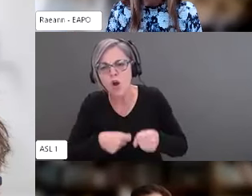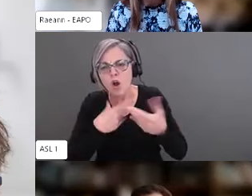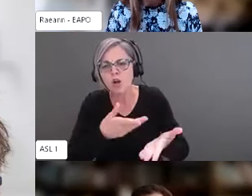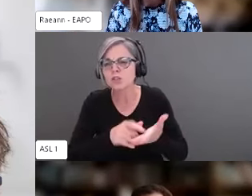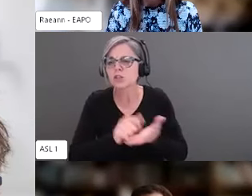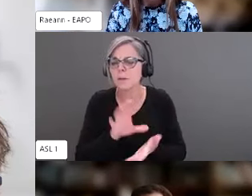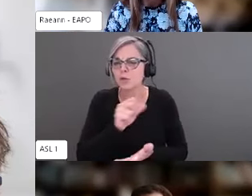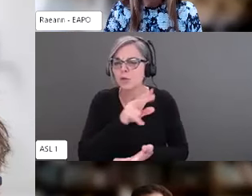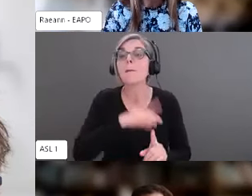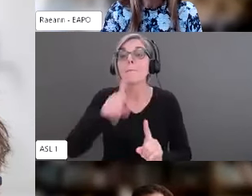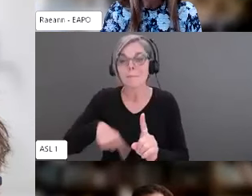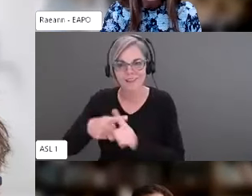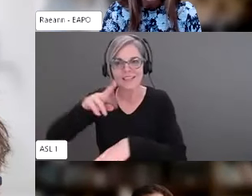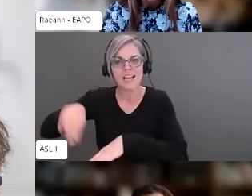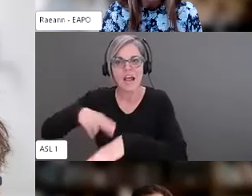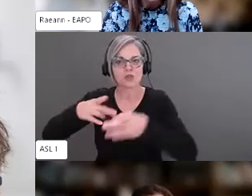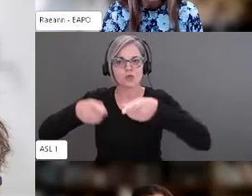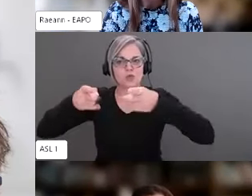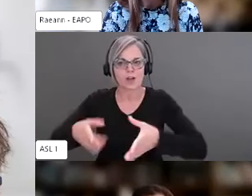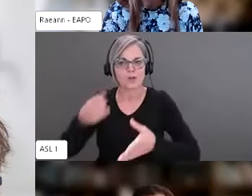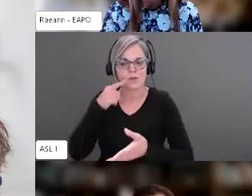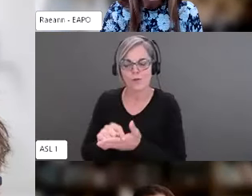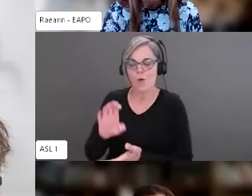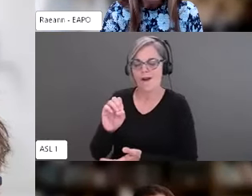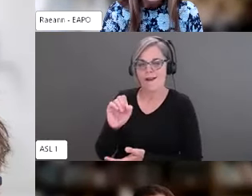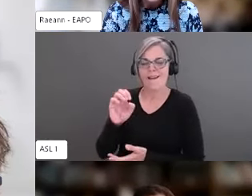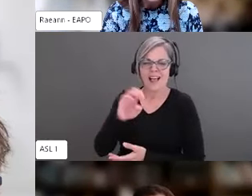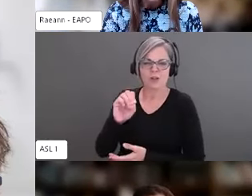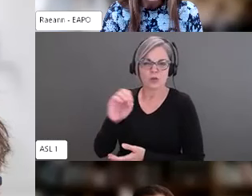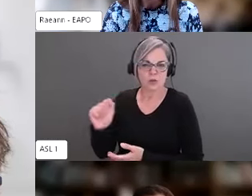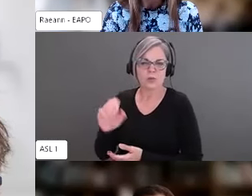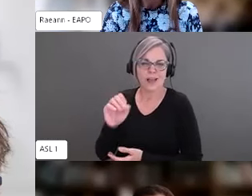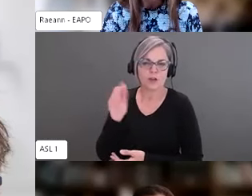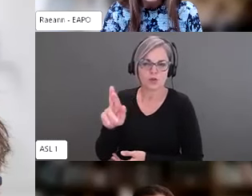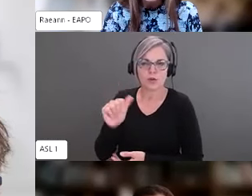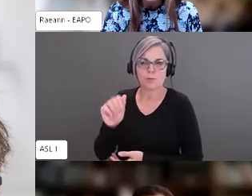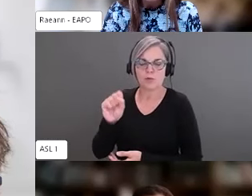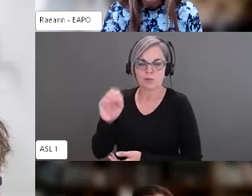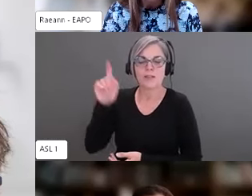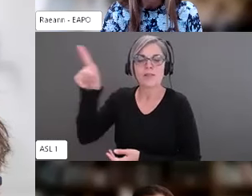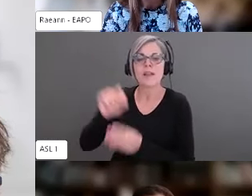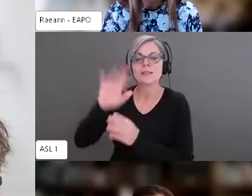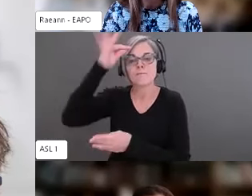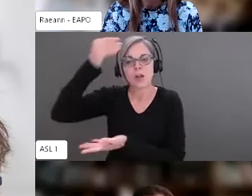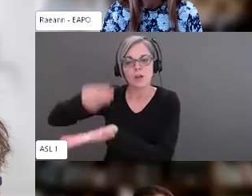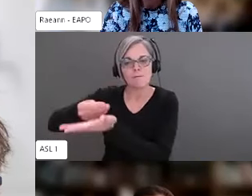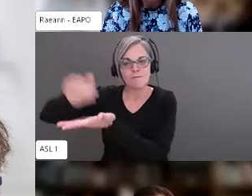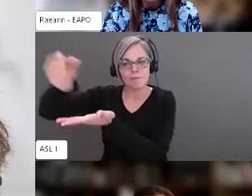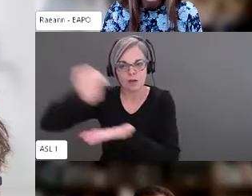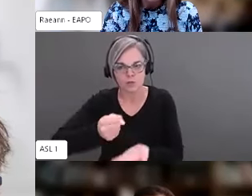funded initiative that serves as the nation's coordinating body and clearinghouse for information on